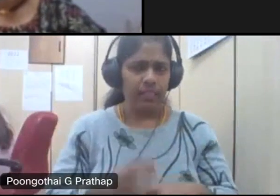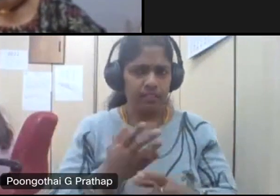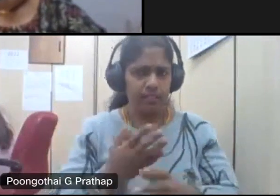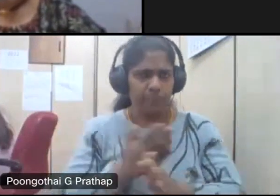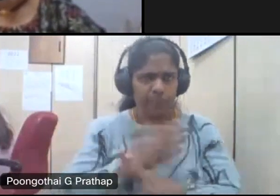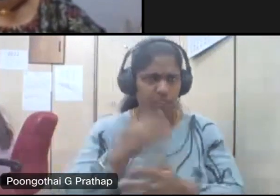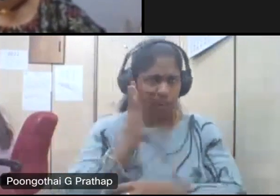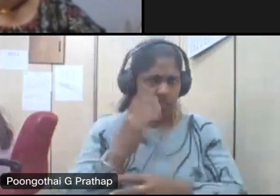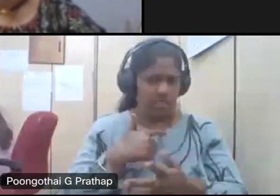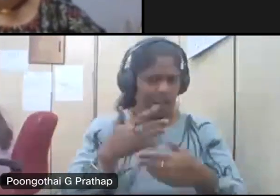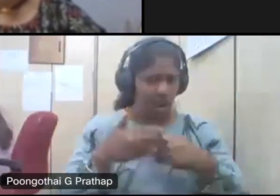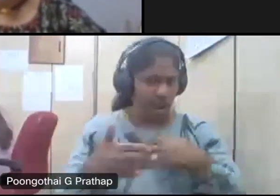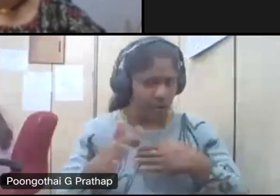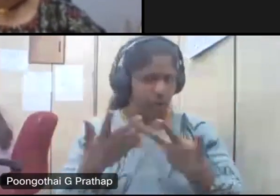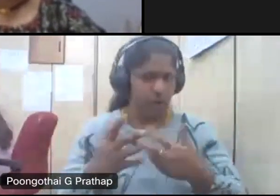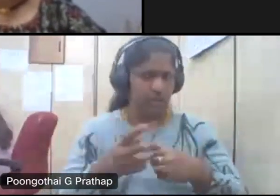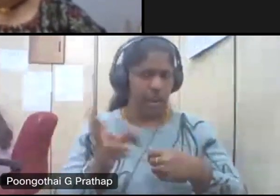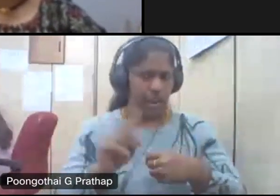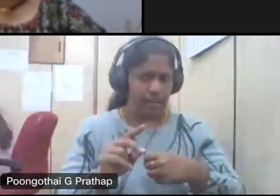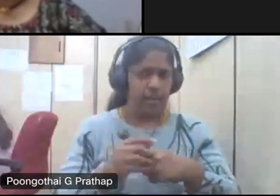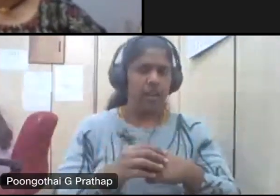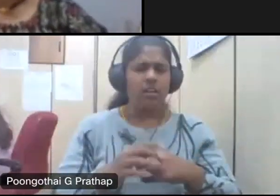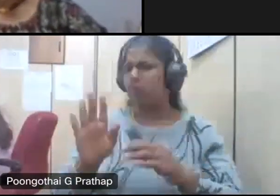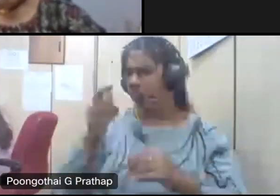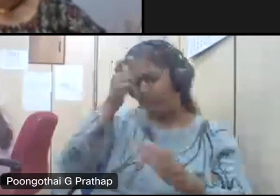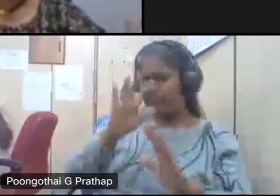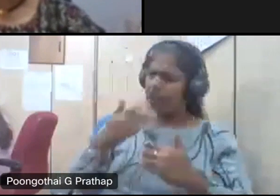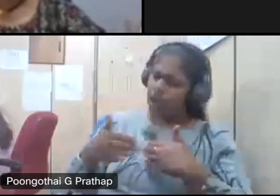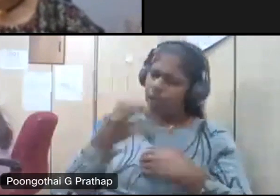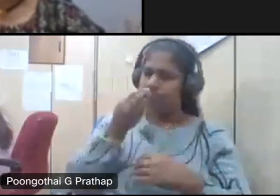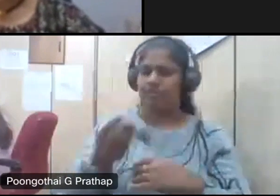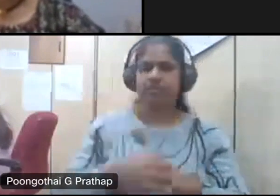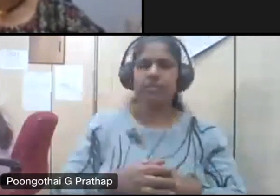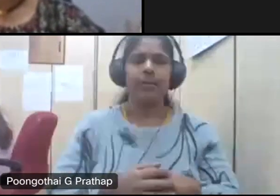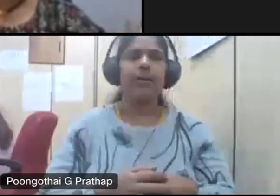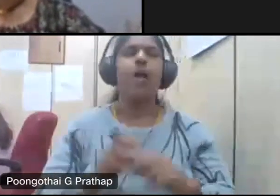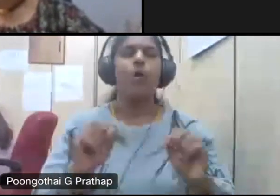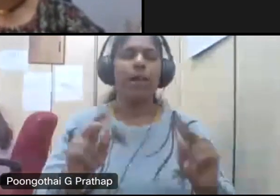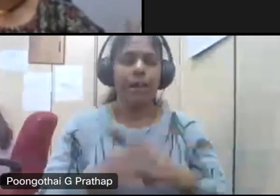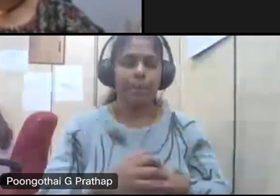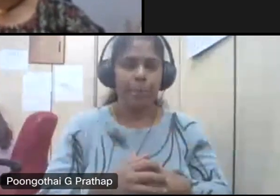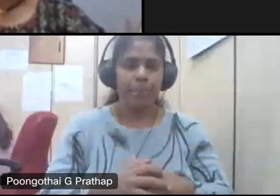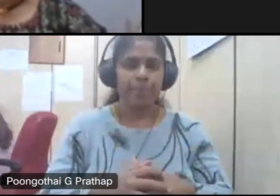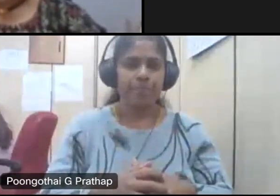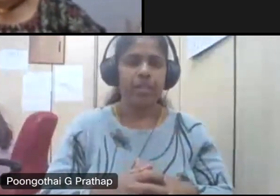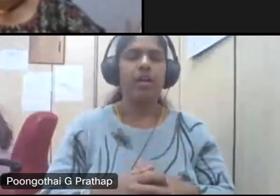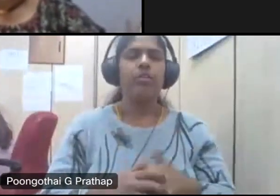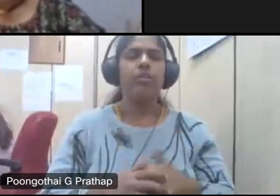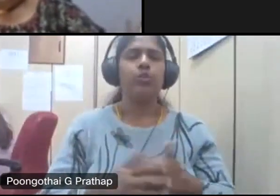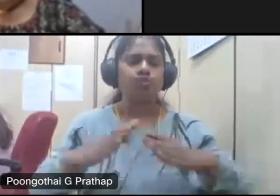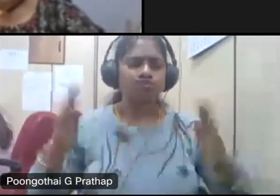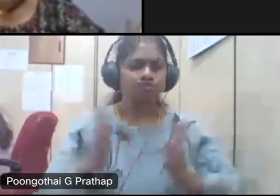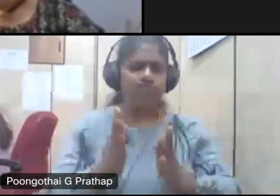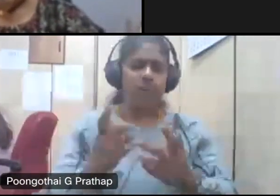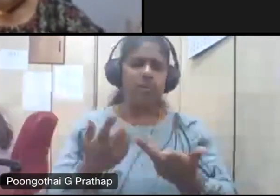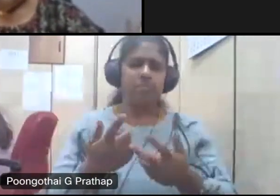with thyroid malfunctions? No, ma'am, please continue. Okay, so thyroid malfunction is common with Down syndrome. The